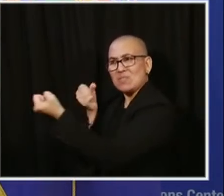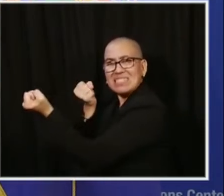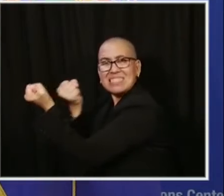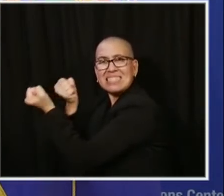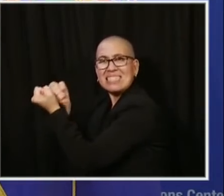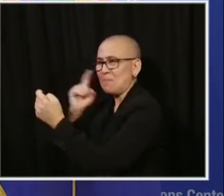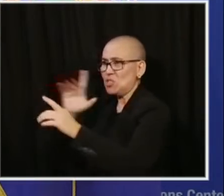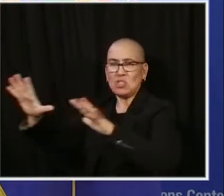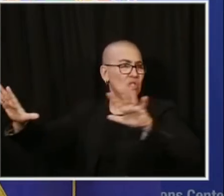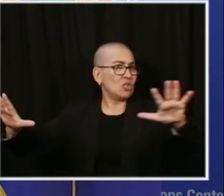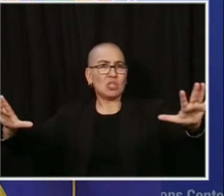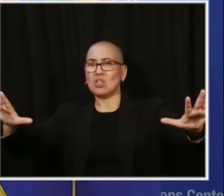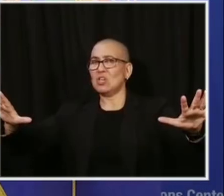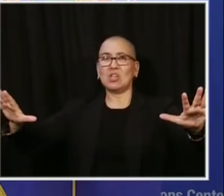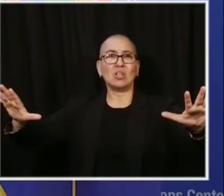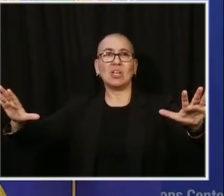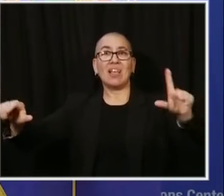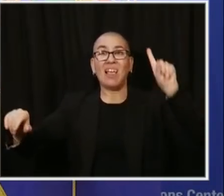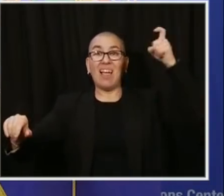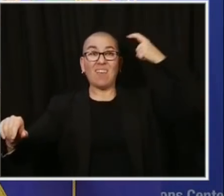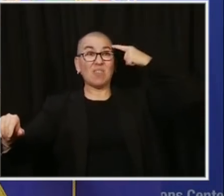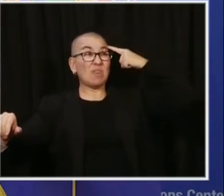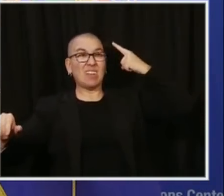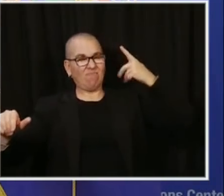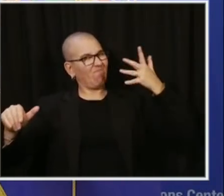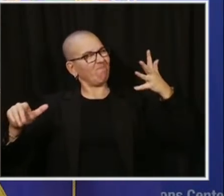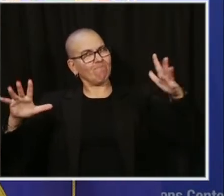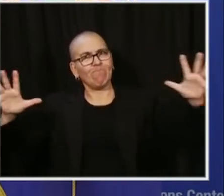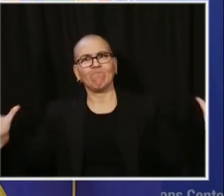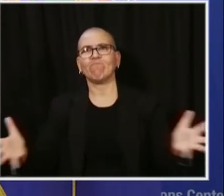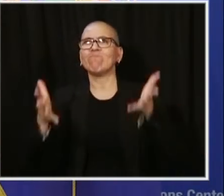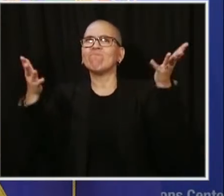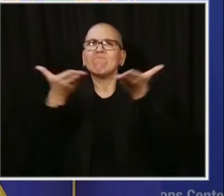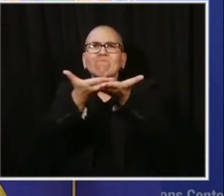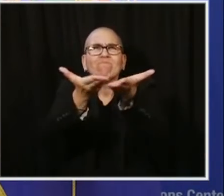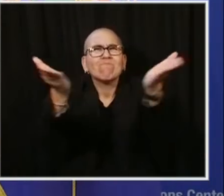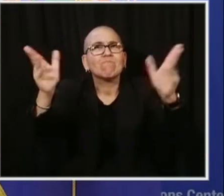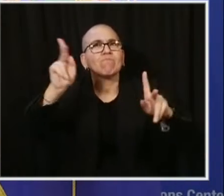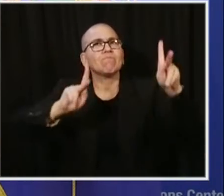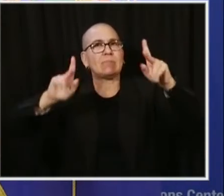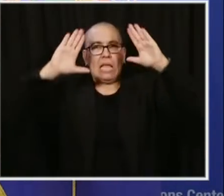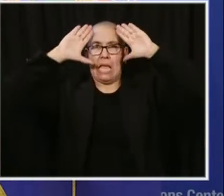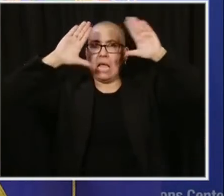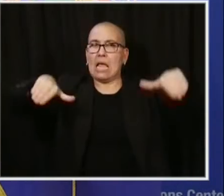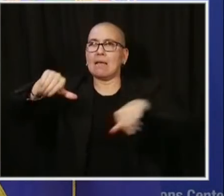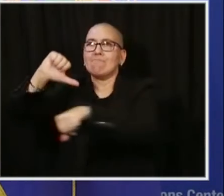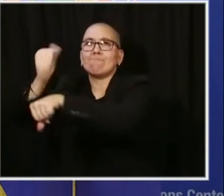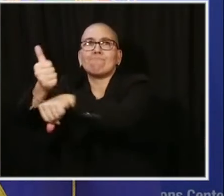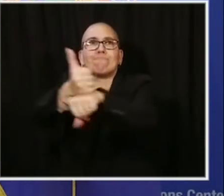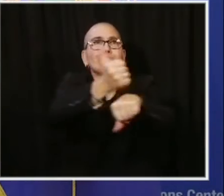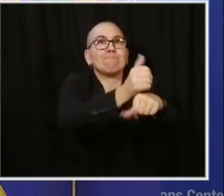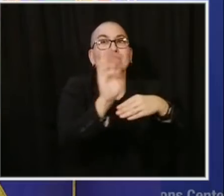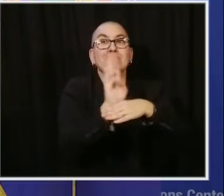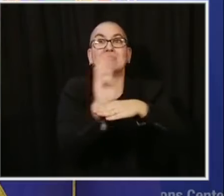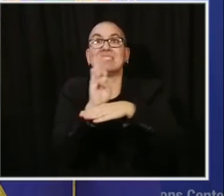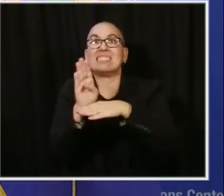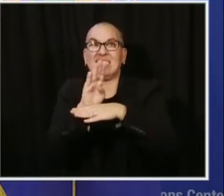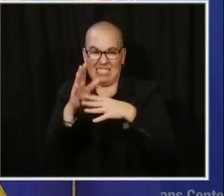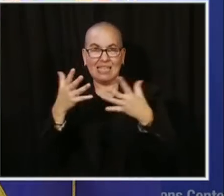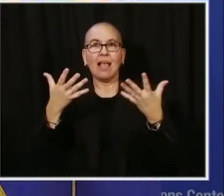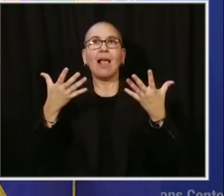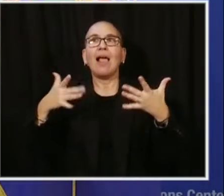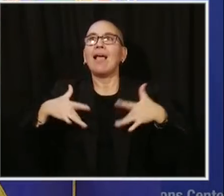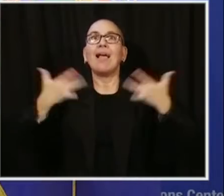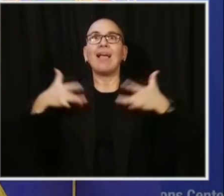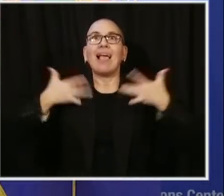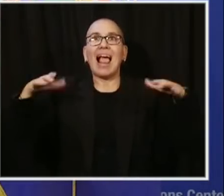the governor said, we really encourage people, especially here at the end of the year, so many businesses, the fourth quarter of the year, the holiday season, that's the time. That's the time when